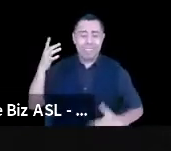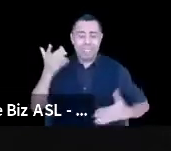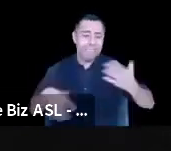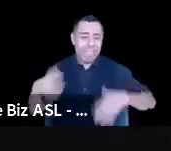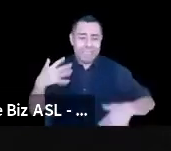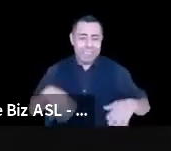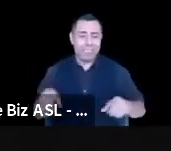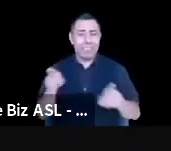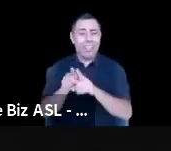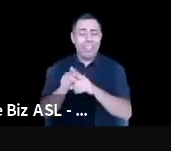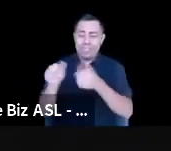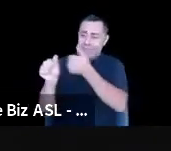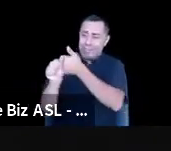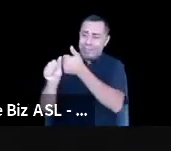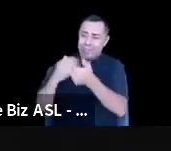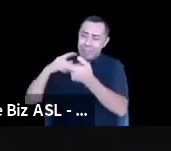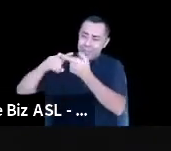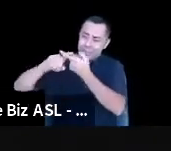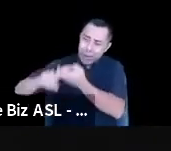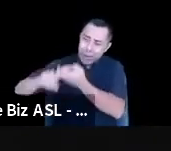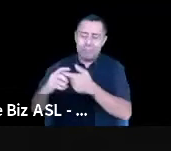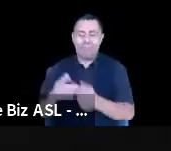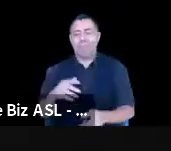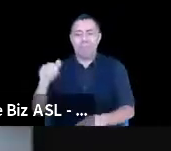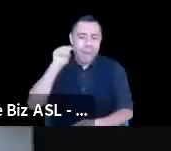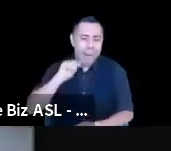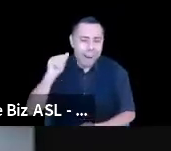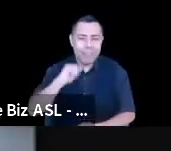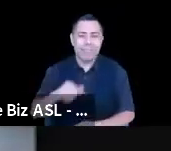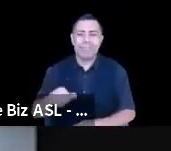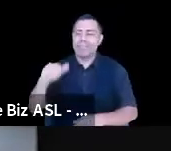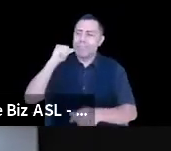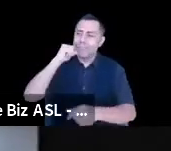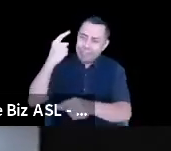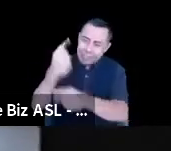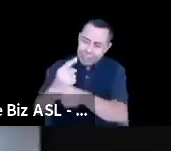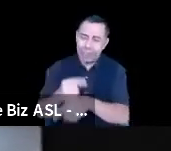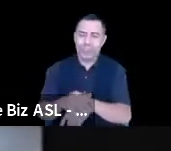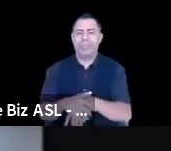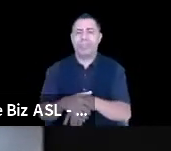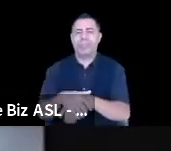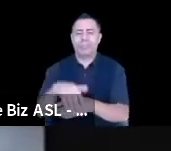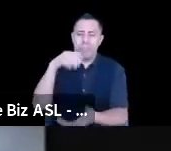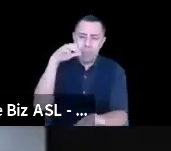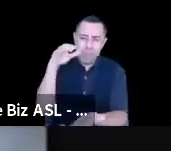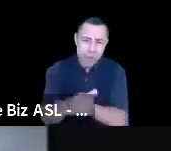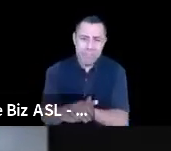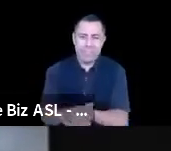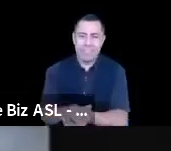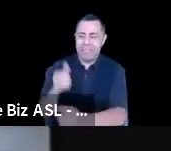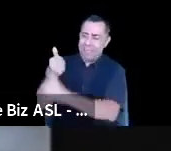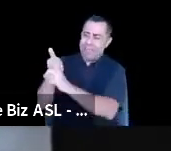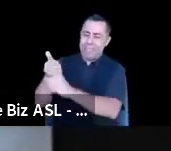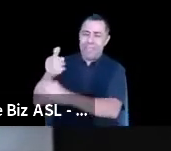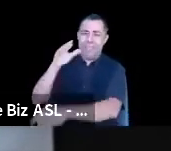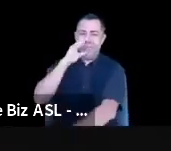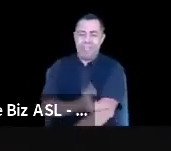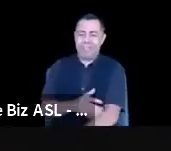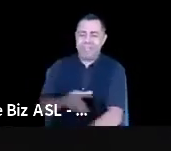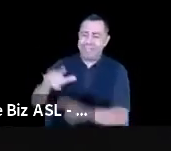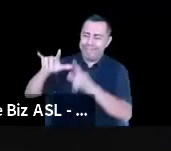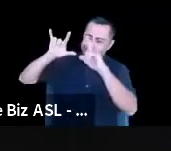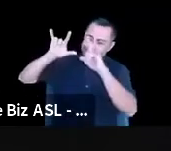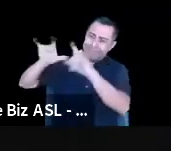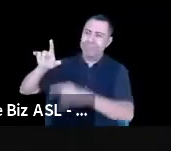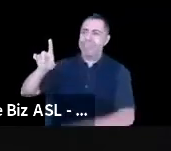friend, an aunt, a sister, a wife, a daughter. We love you, Diane.